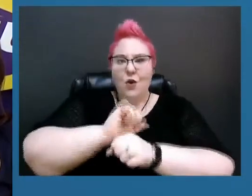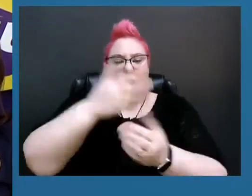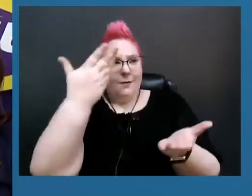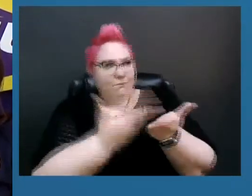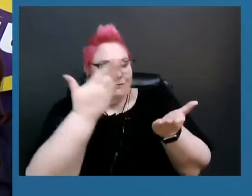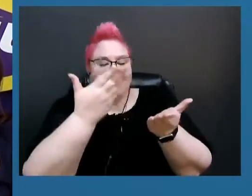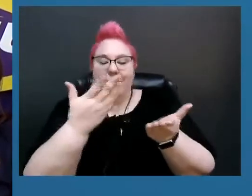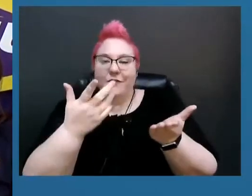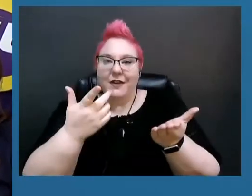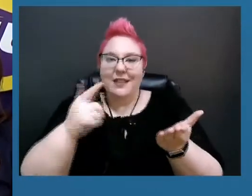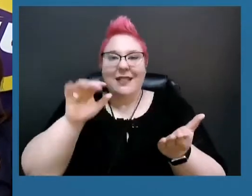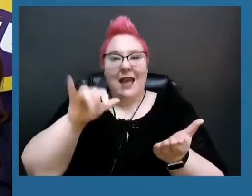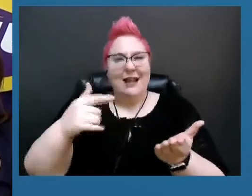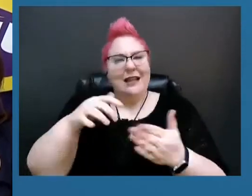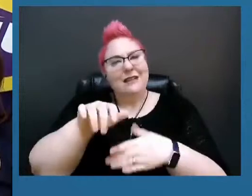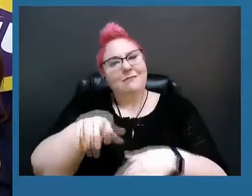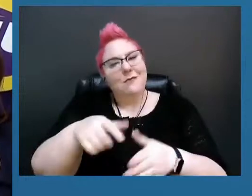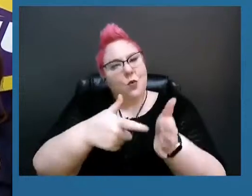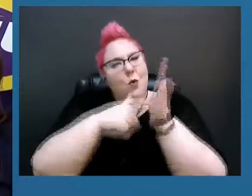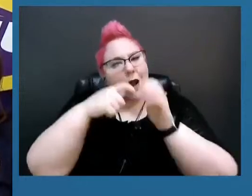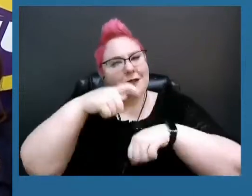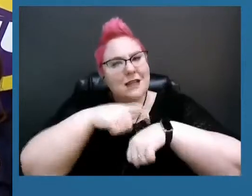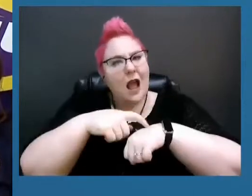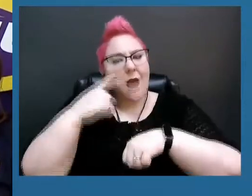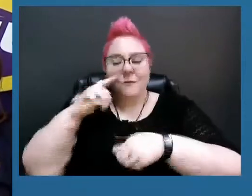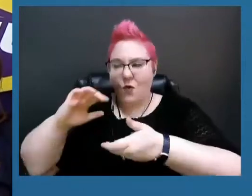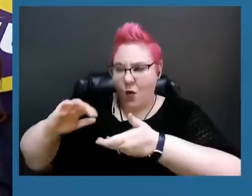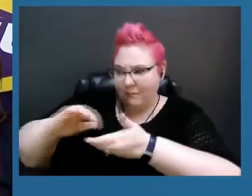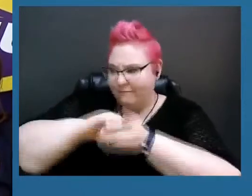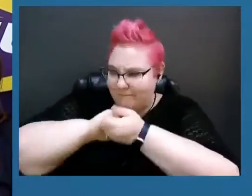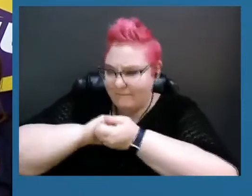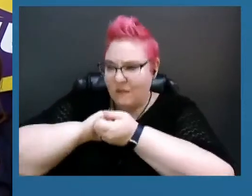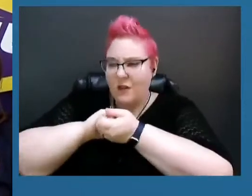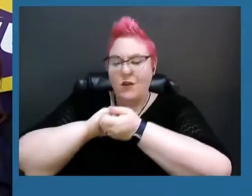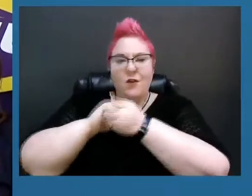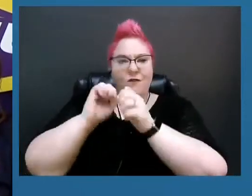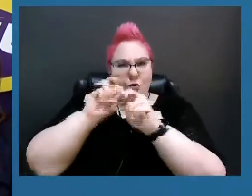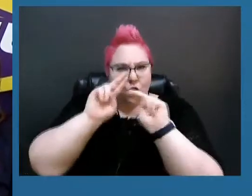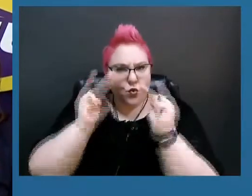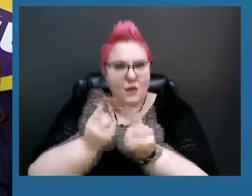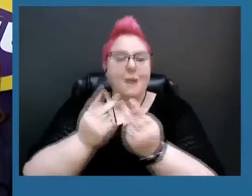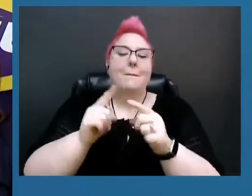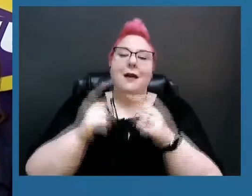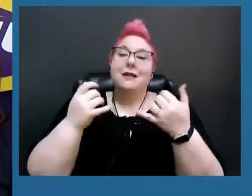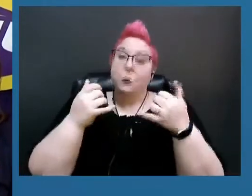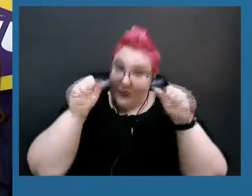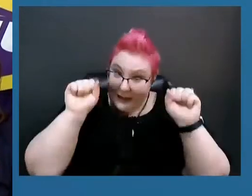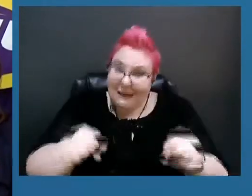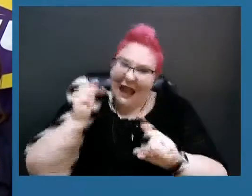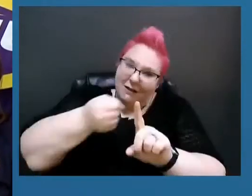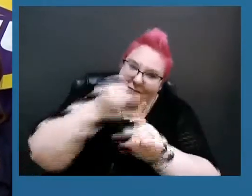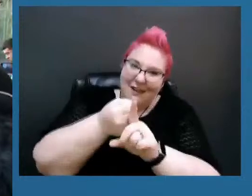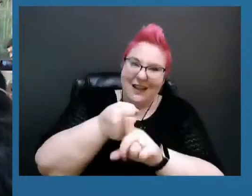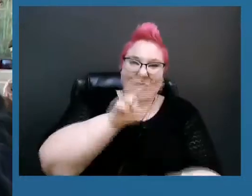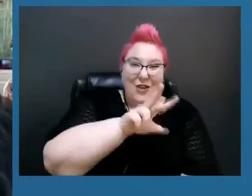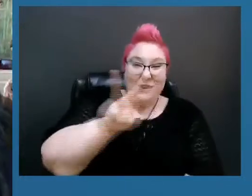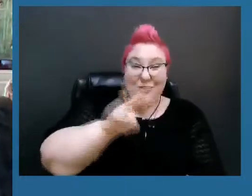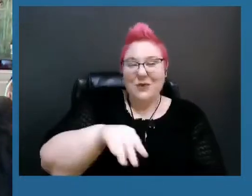that while it takes time to build solidarity and union power, we can make a difference. 32!